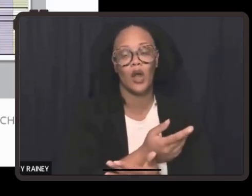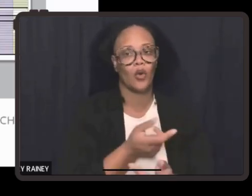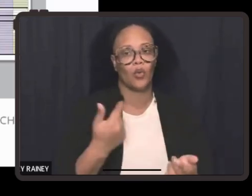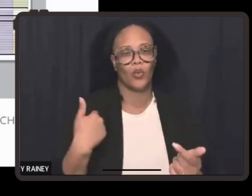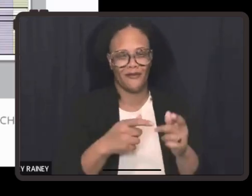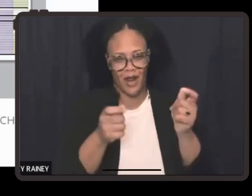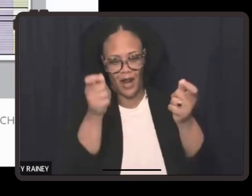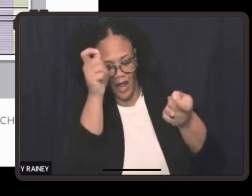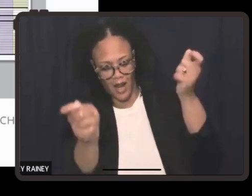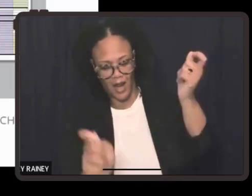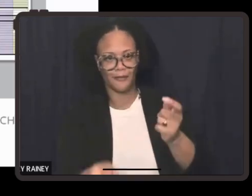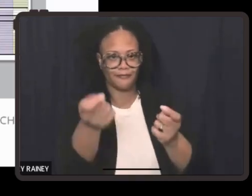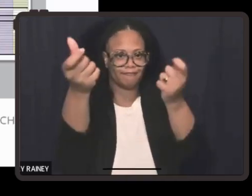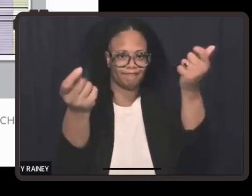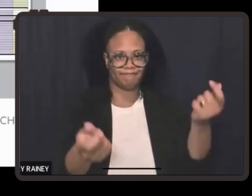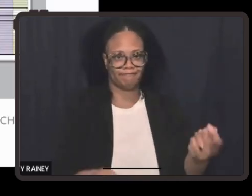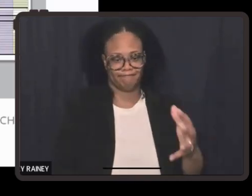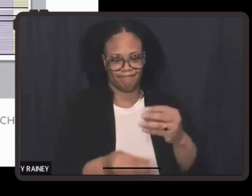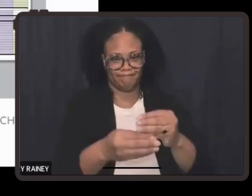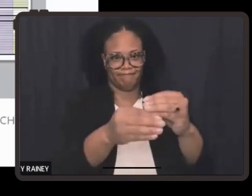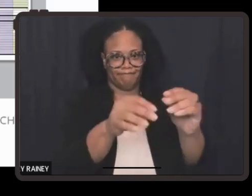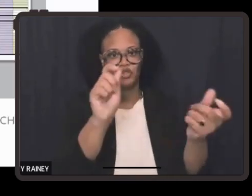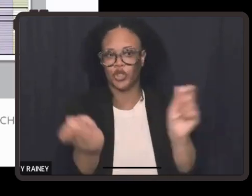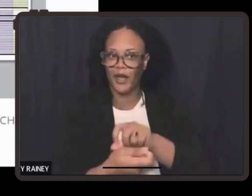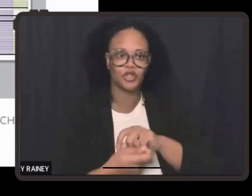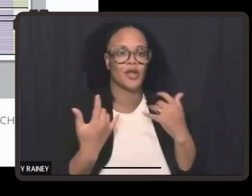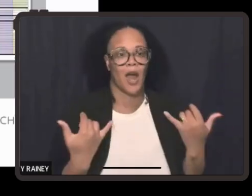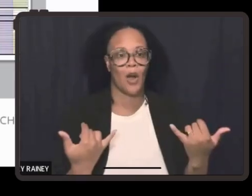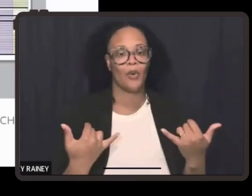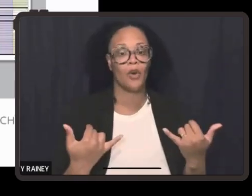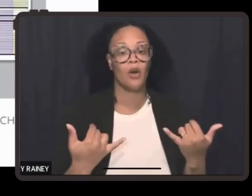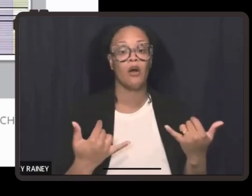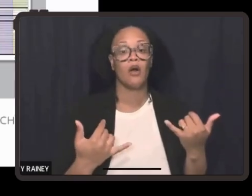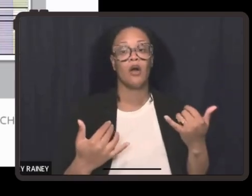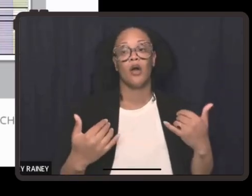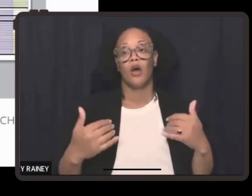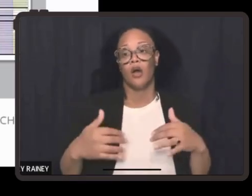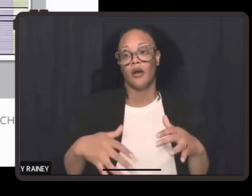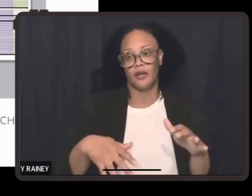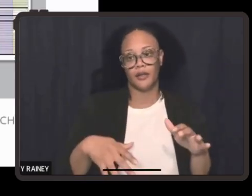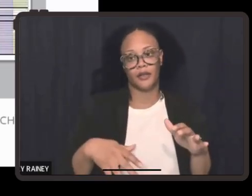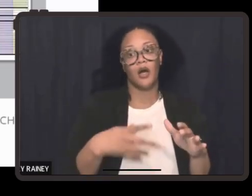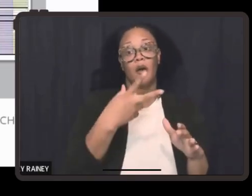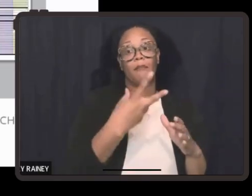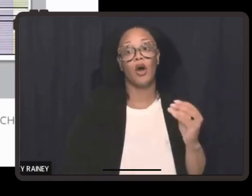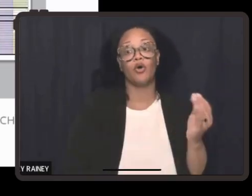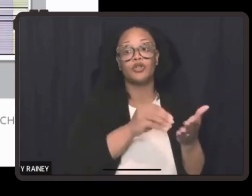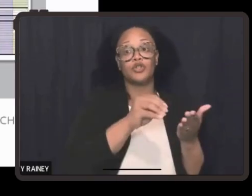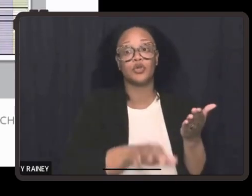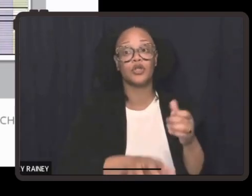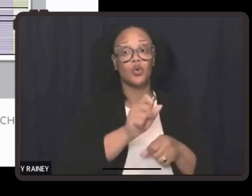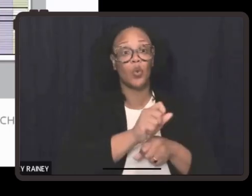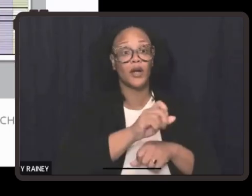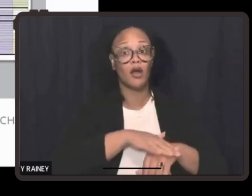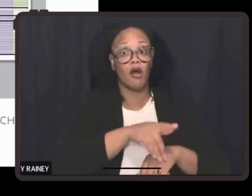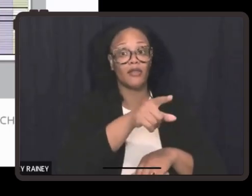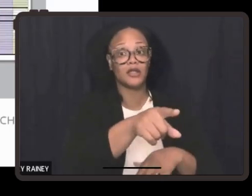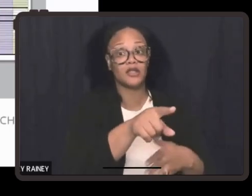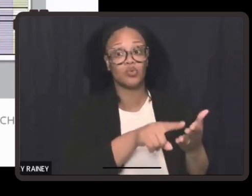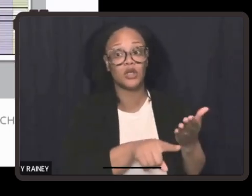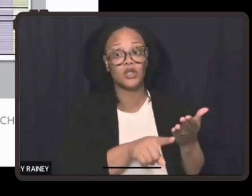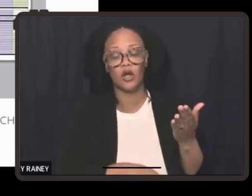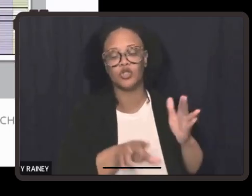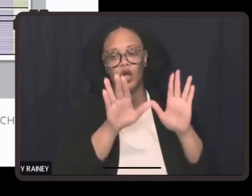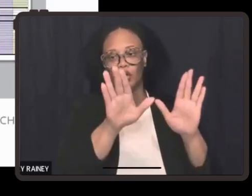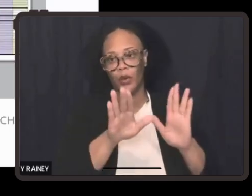great research team working with us. Both students are wonderful, and we hope to have some data